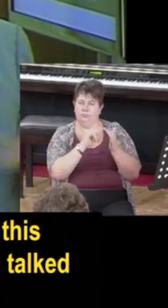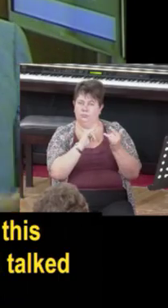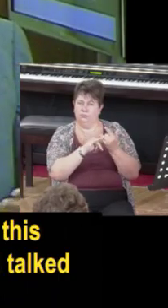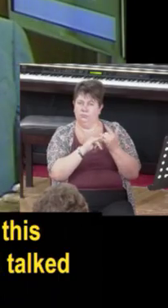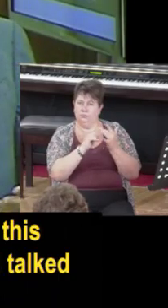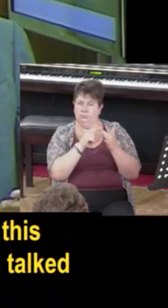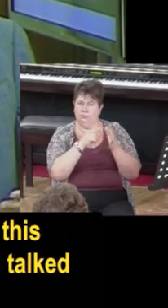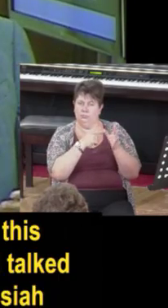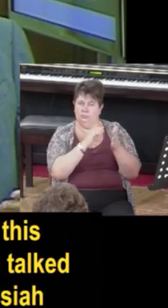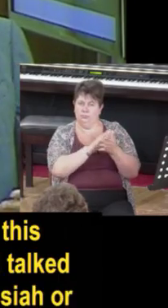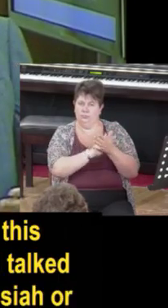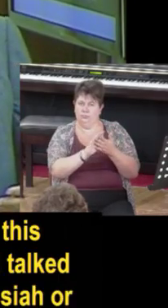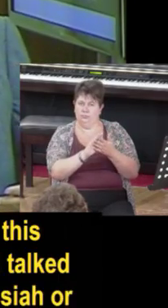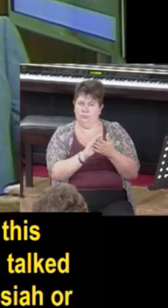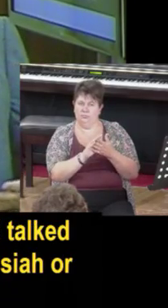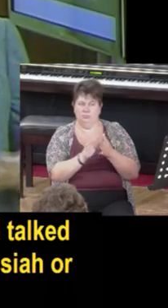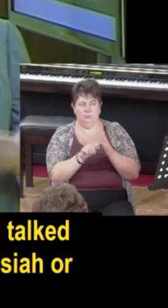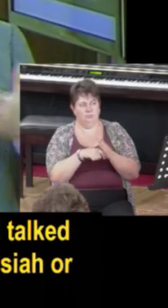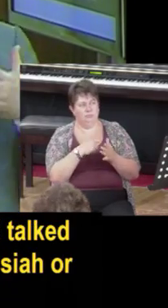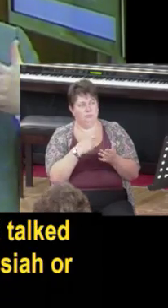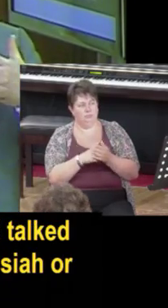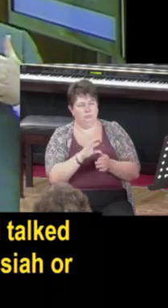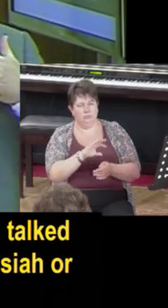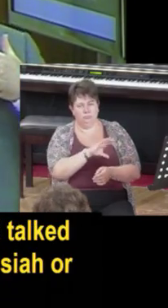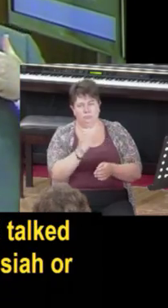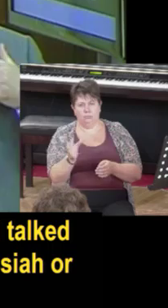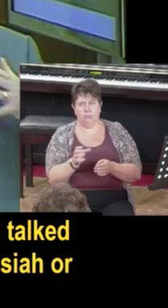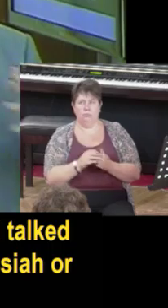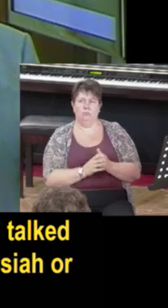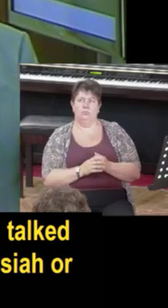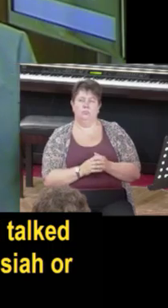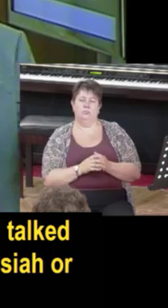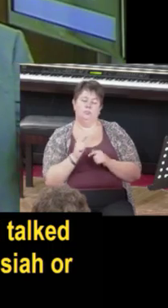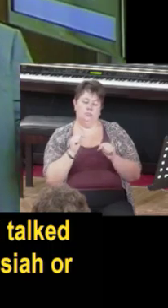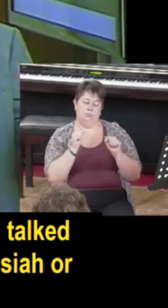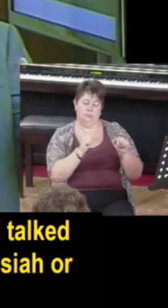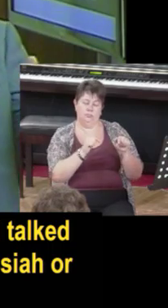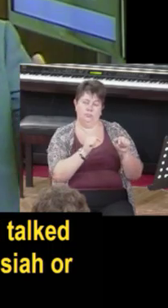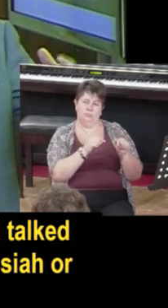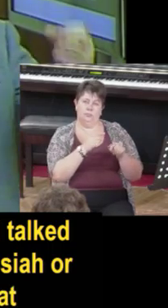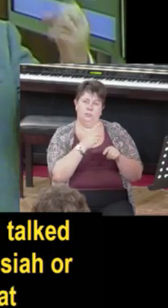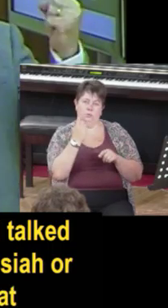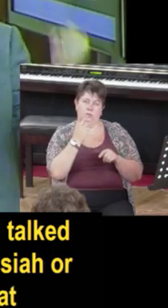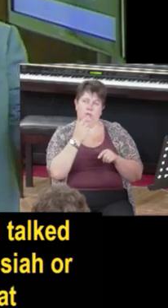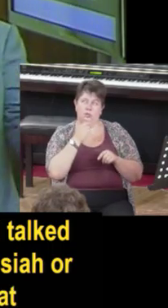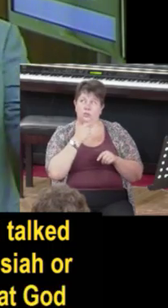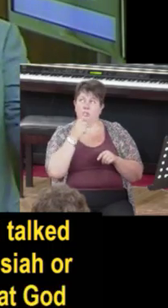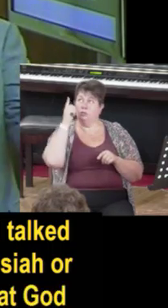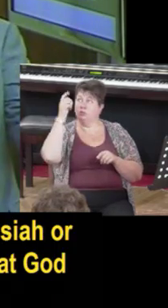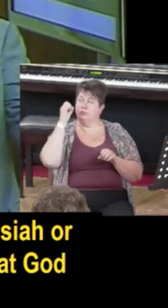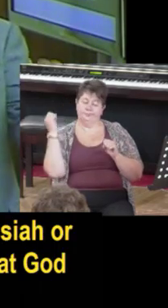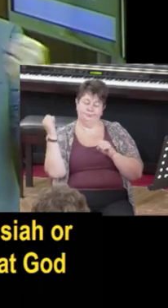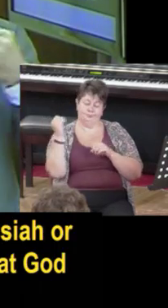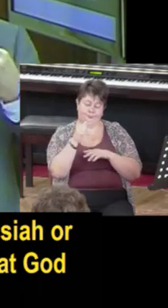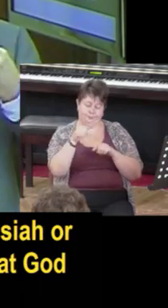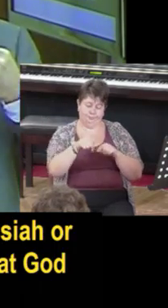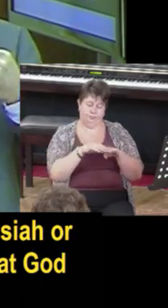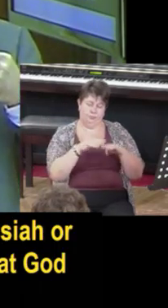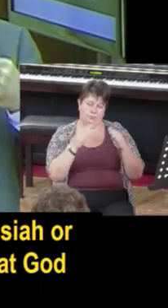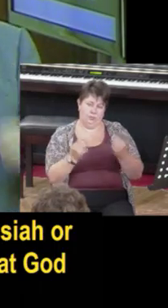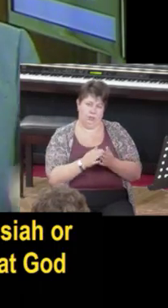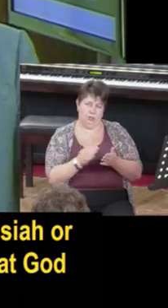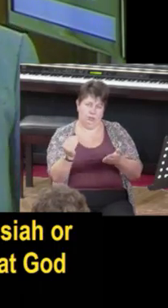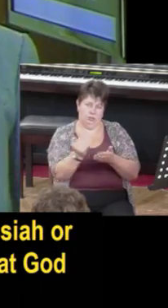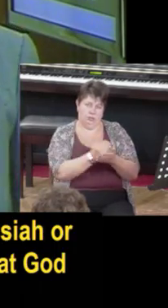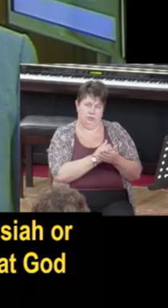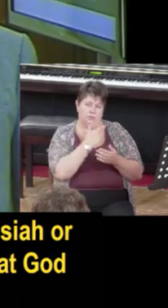the Christ. He was the one that God was going to send to save the people